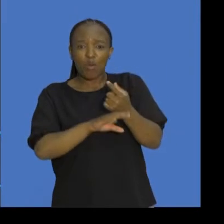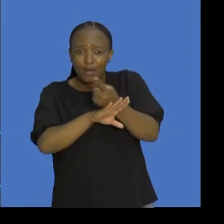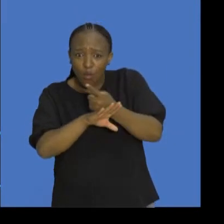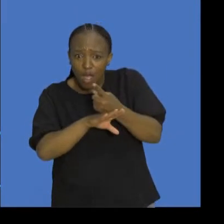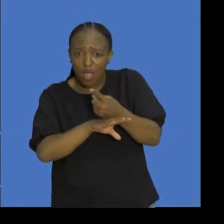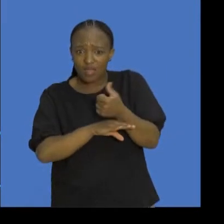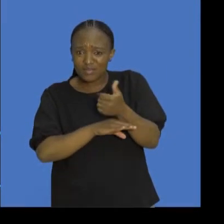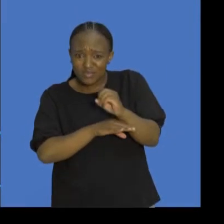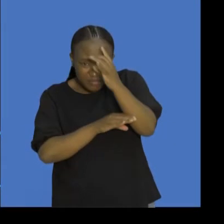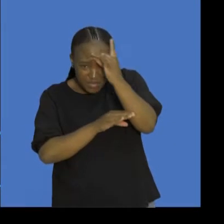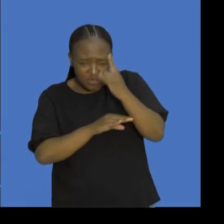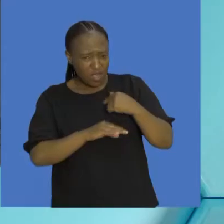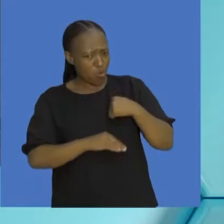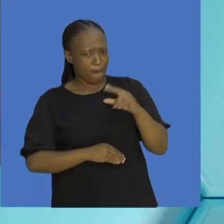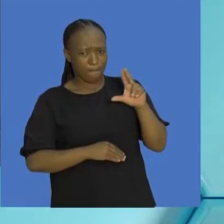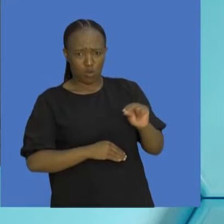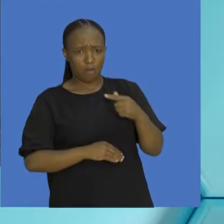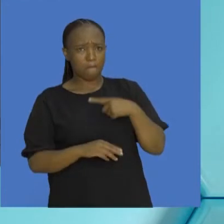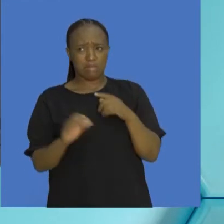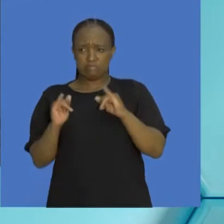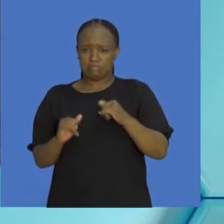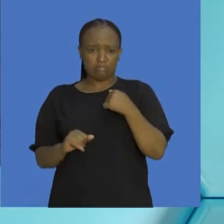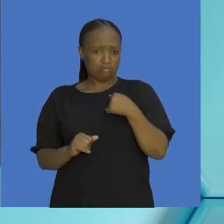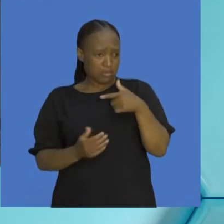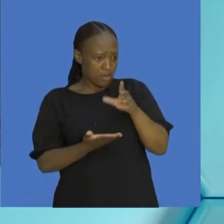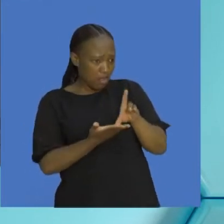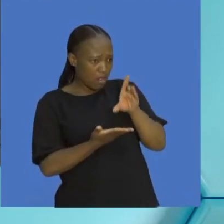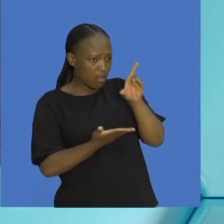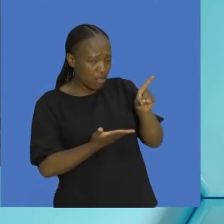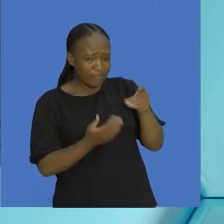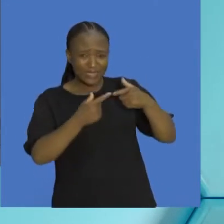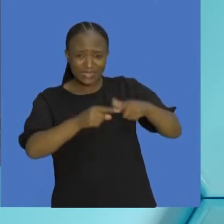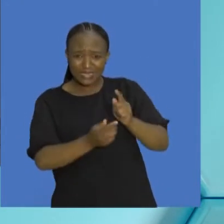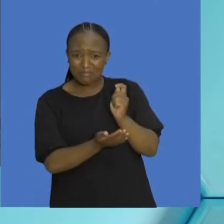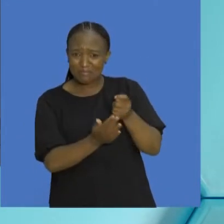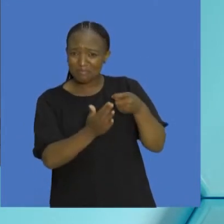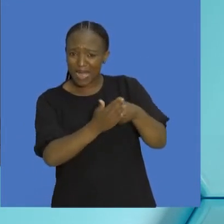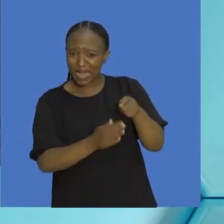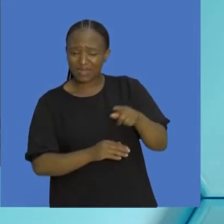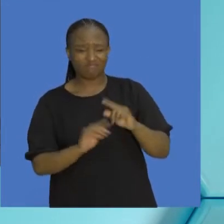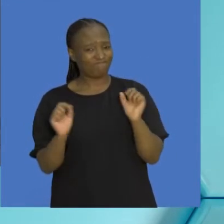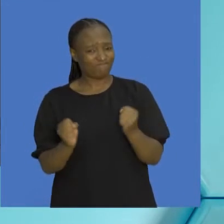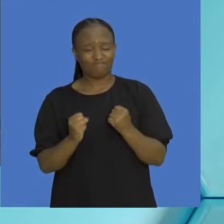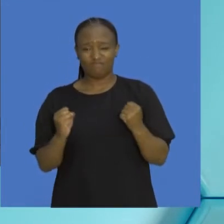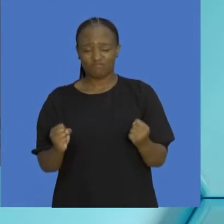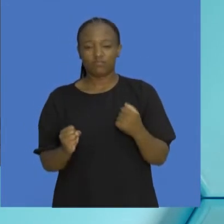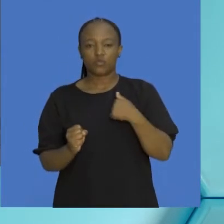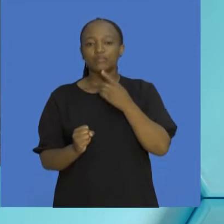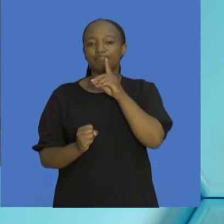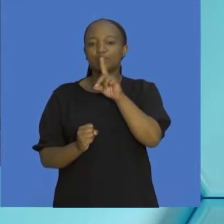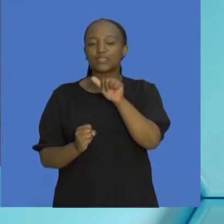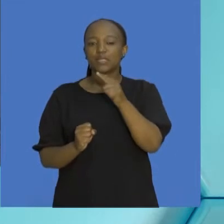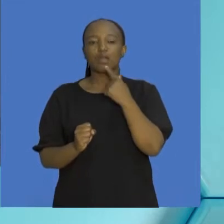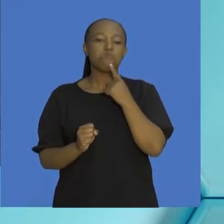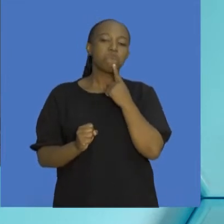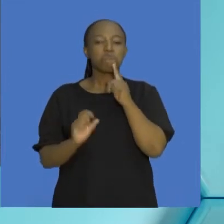late by 60 minutes, no. I wouldn't invest in that business or that aircraft. So we can use